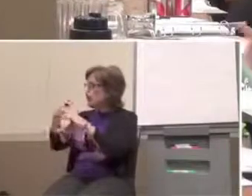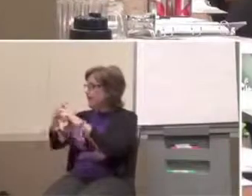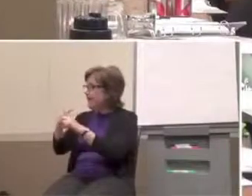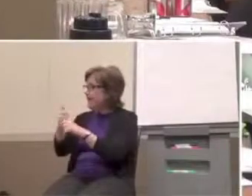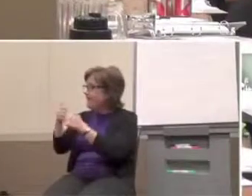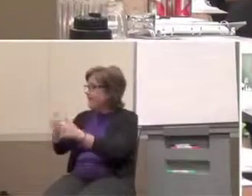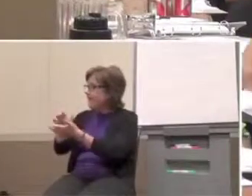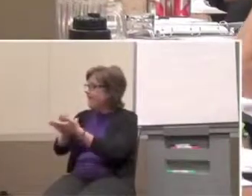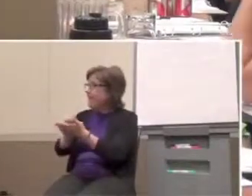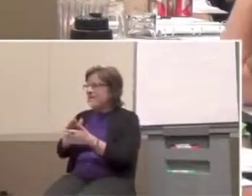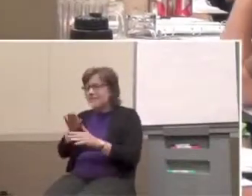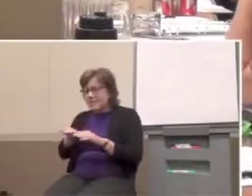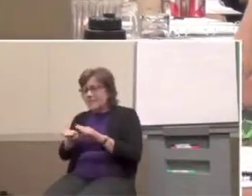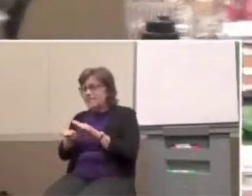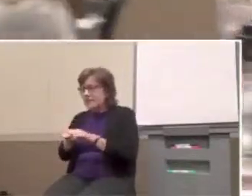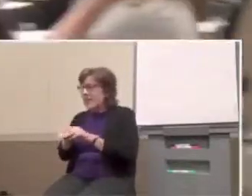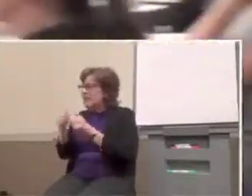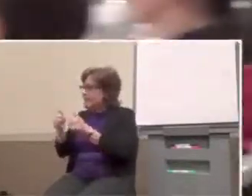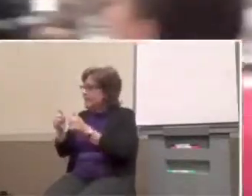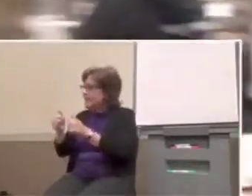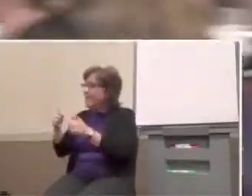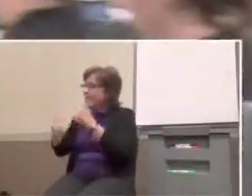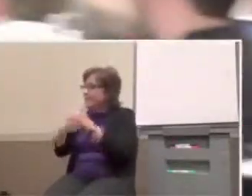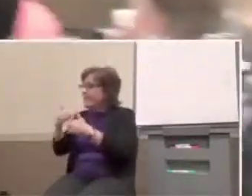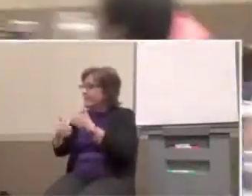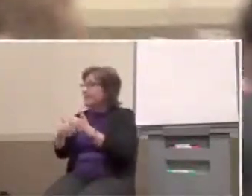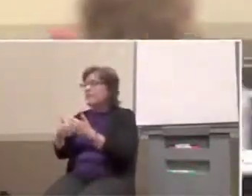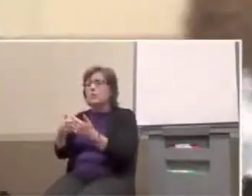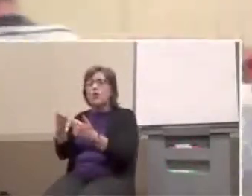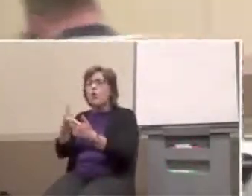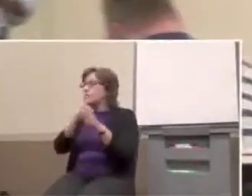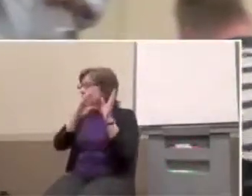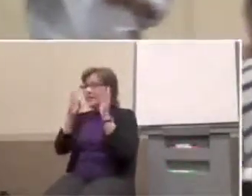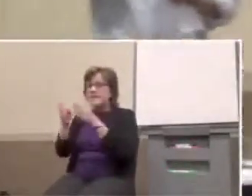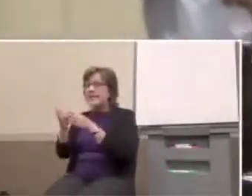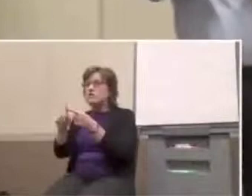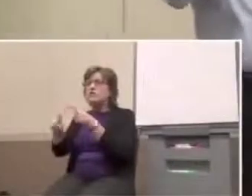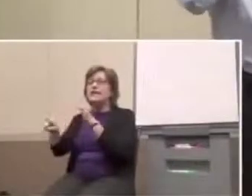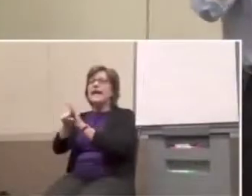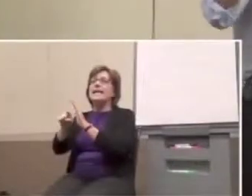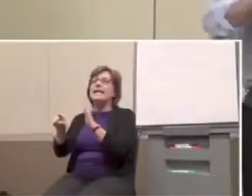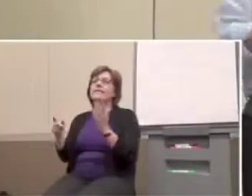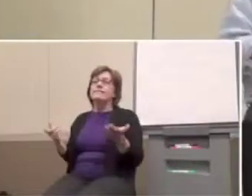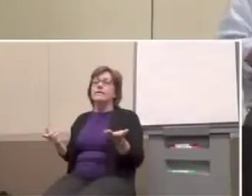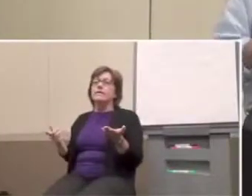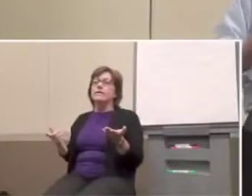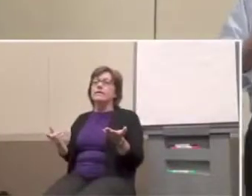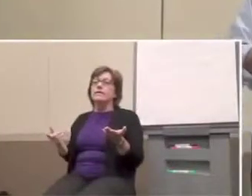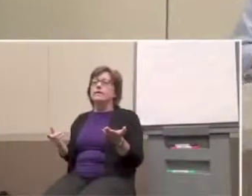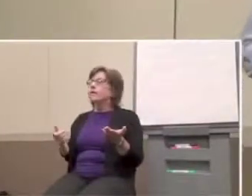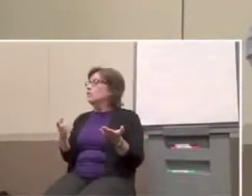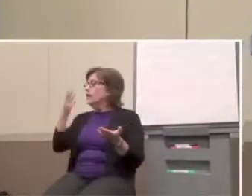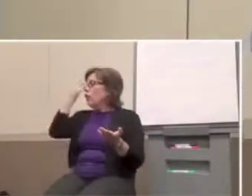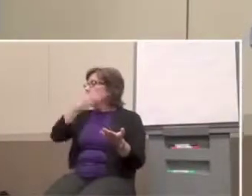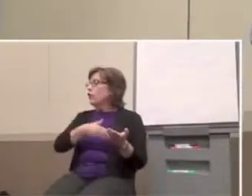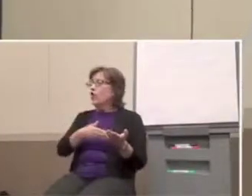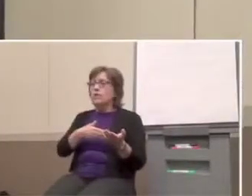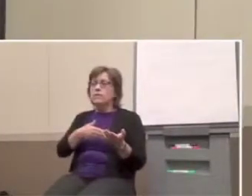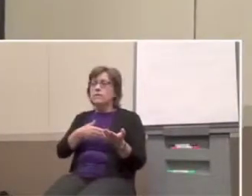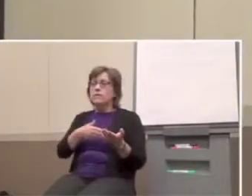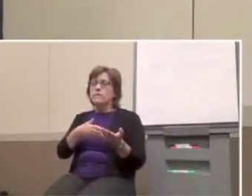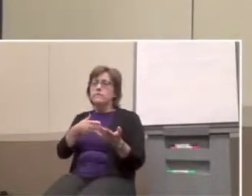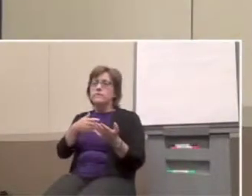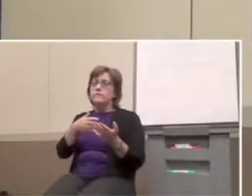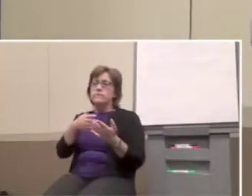attention. The negative is what gets our attention. We tend to overlook behavior that's praised. I can't tell you how many times I've had